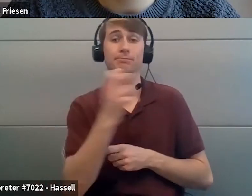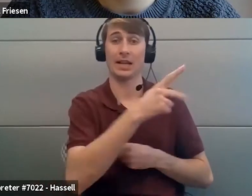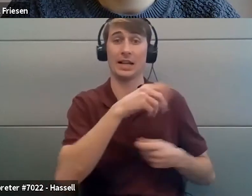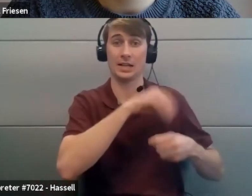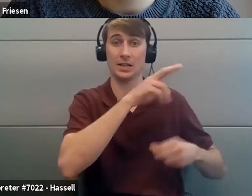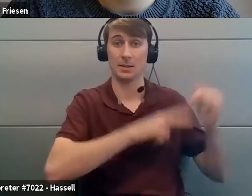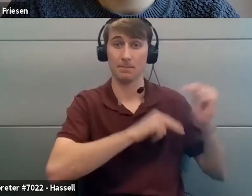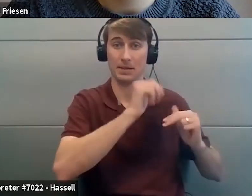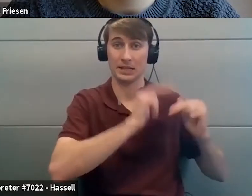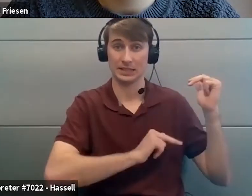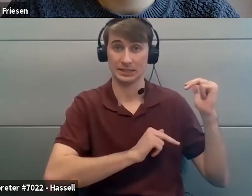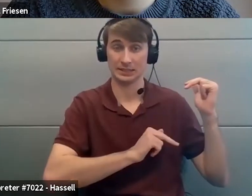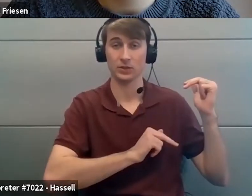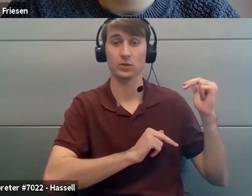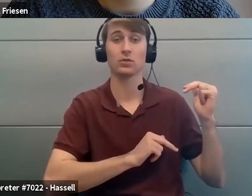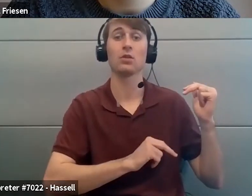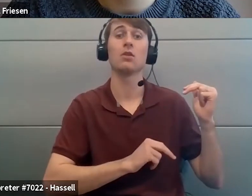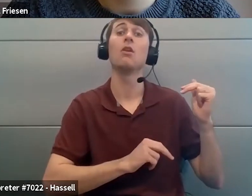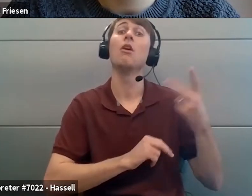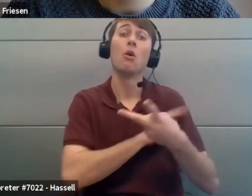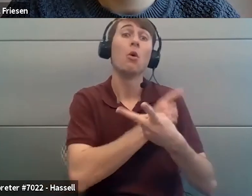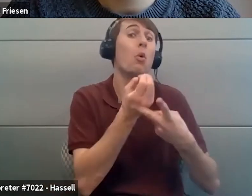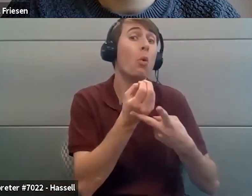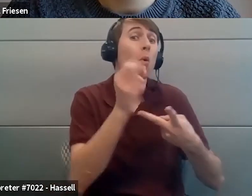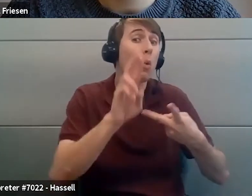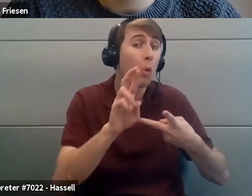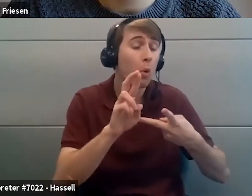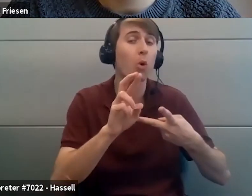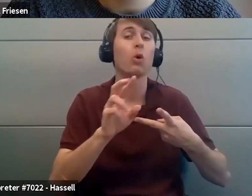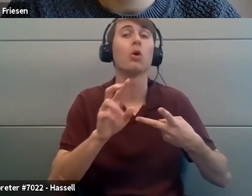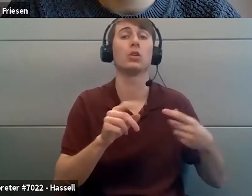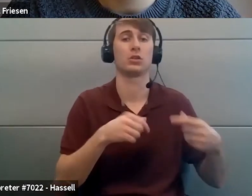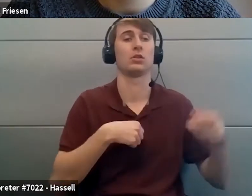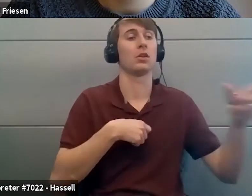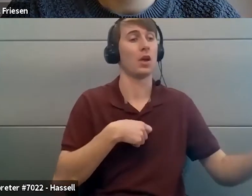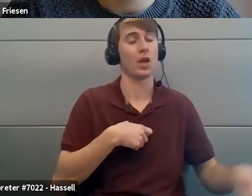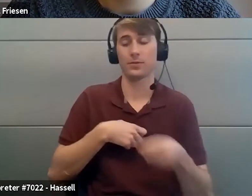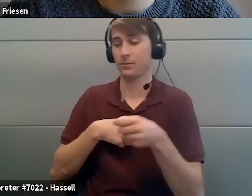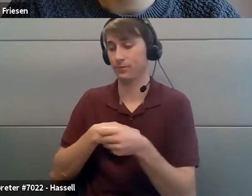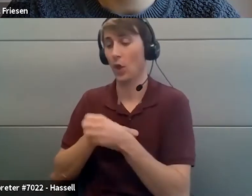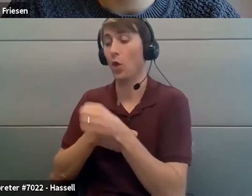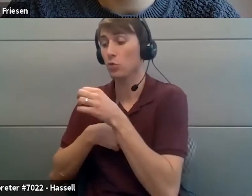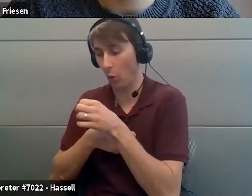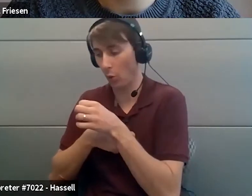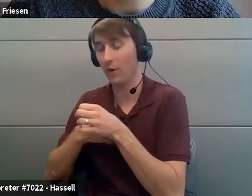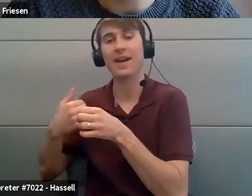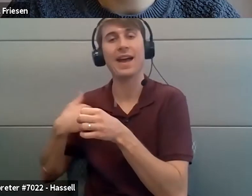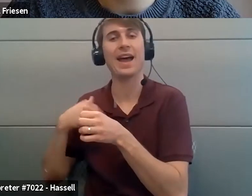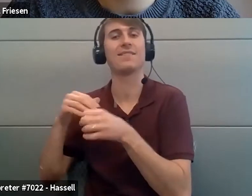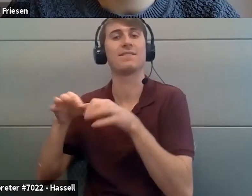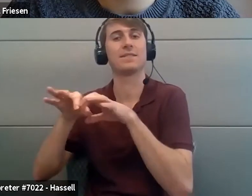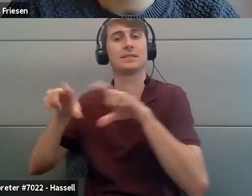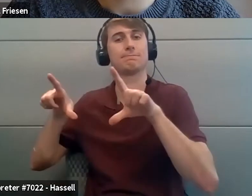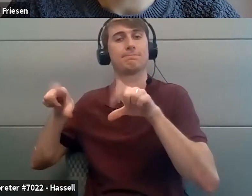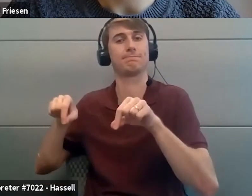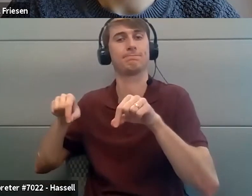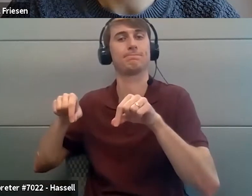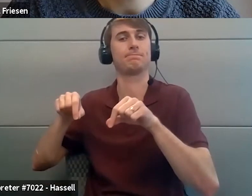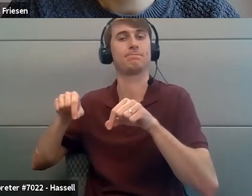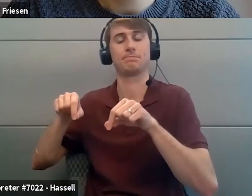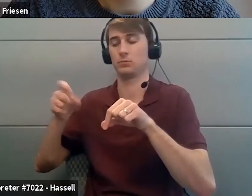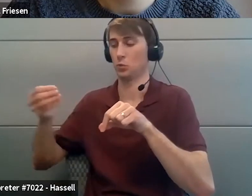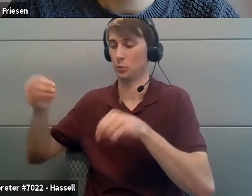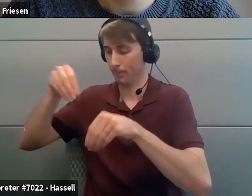it taken care of for you. Or there's even an envelope in there where an individual could, at their own leisure,